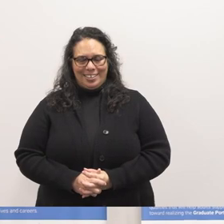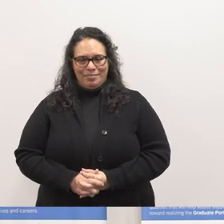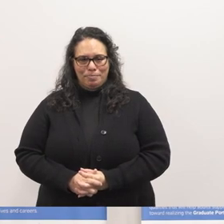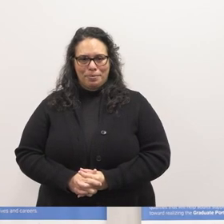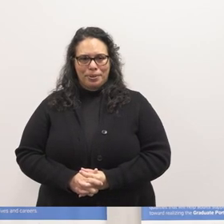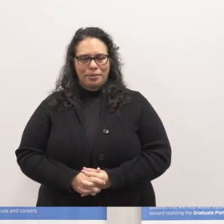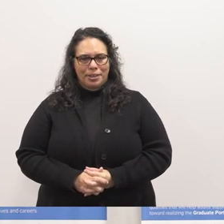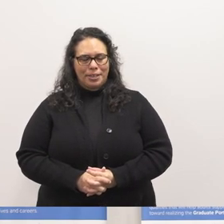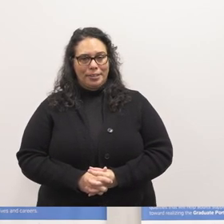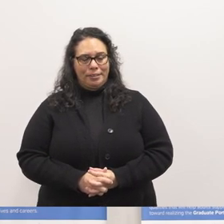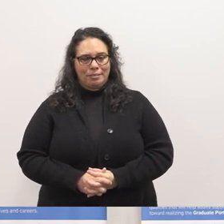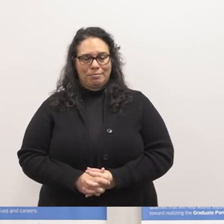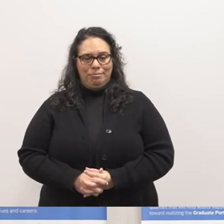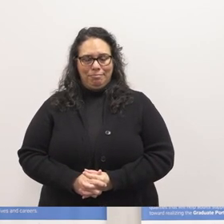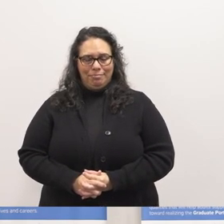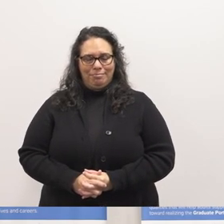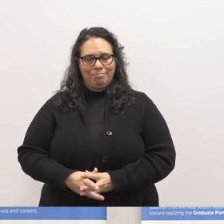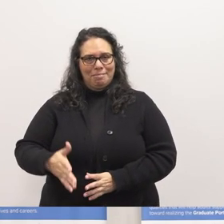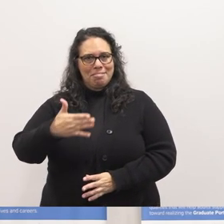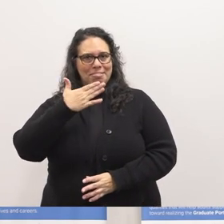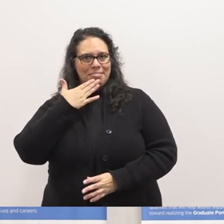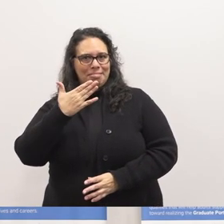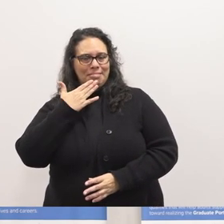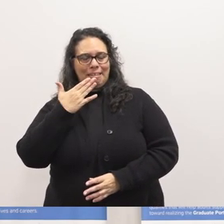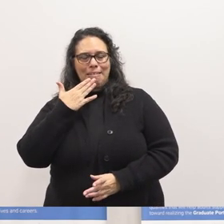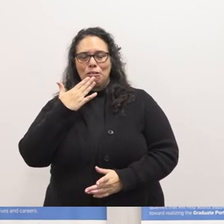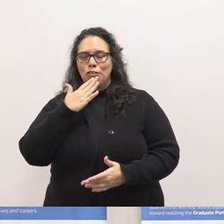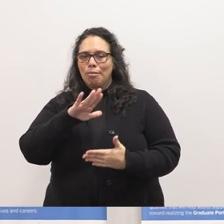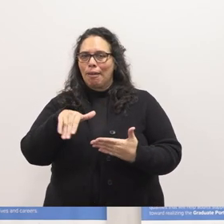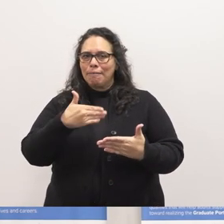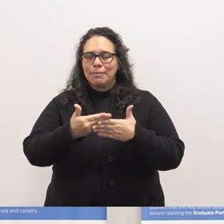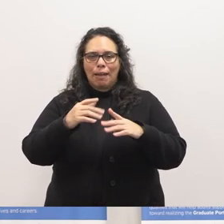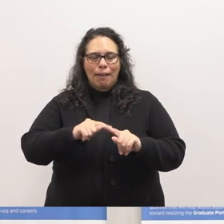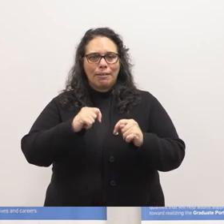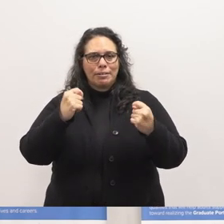Thank you, Dr. Madrigal and the entire team.